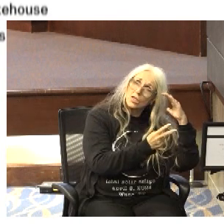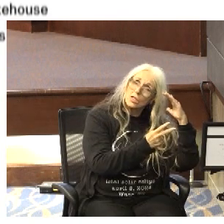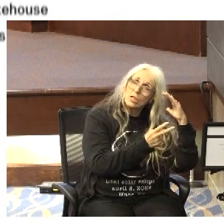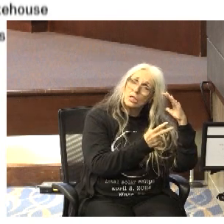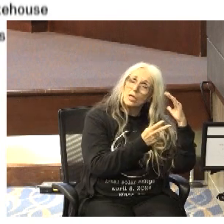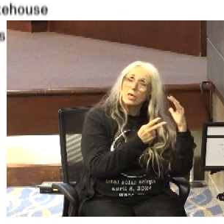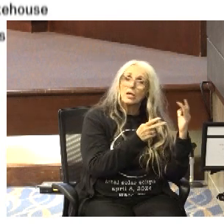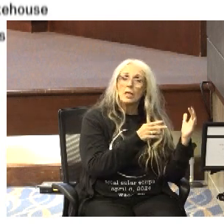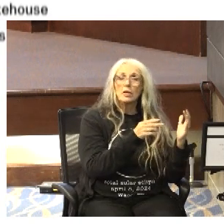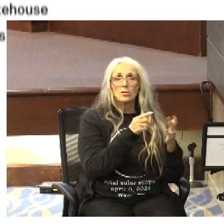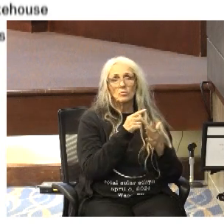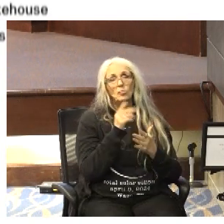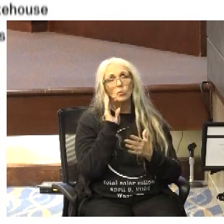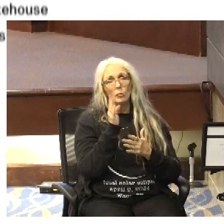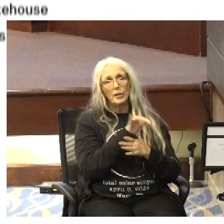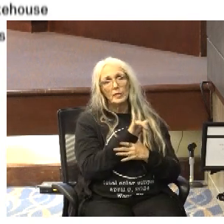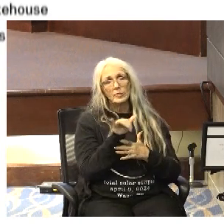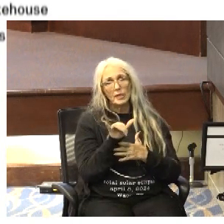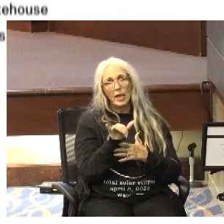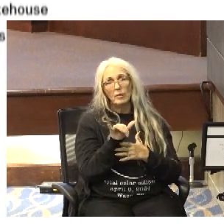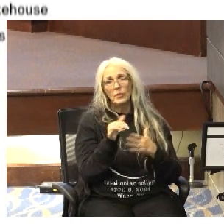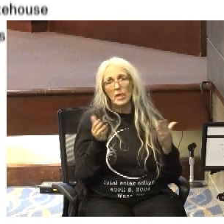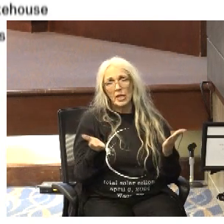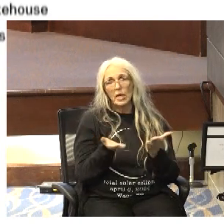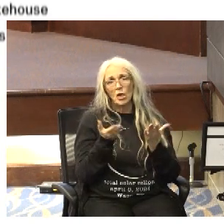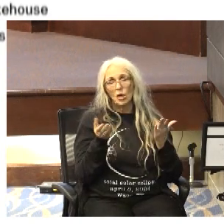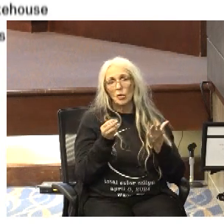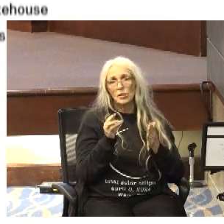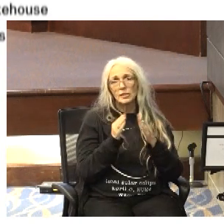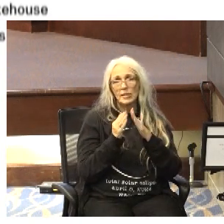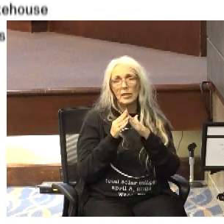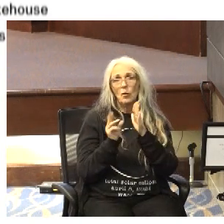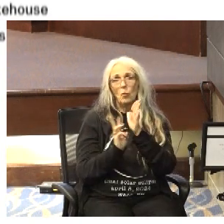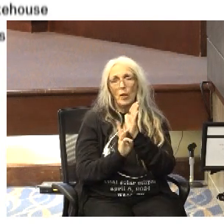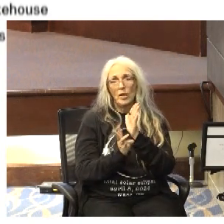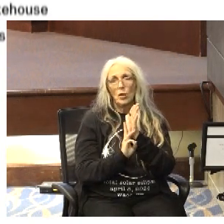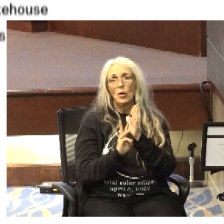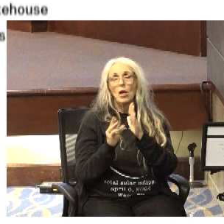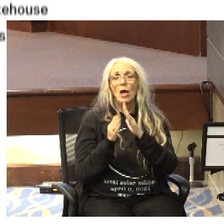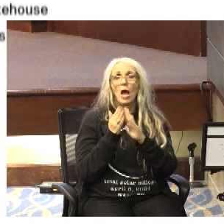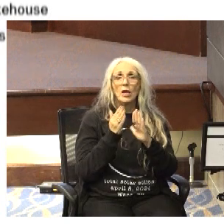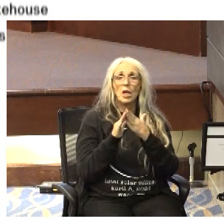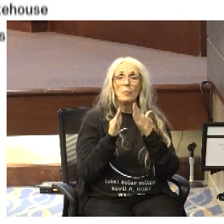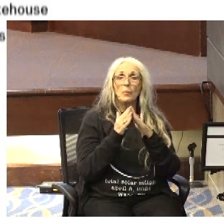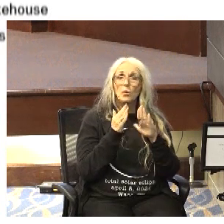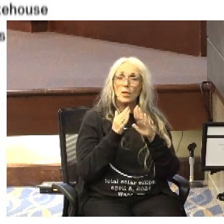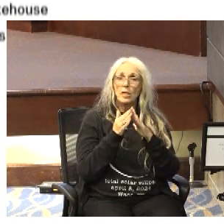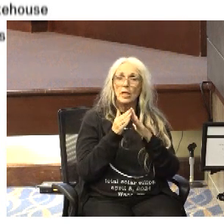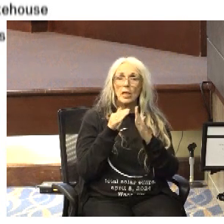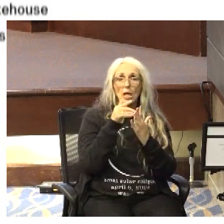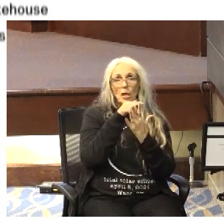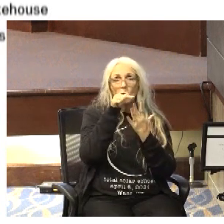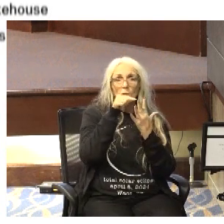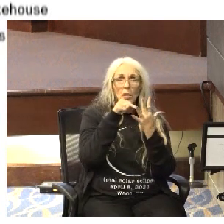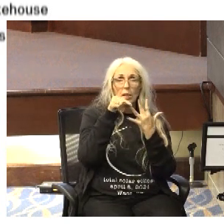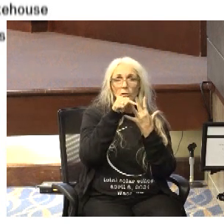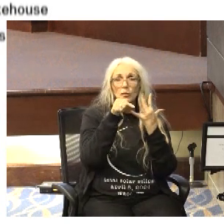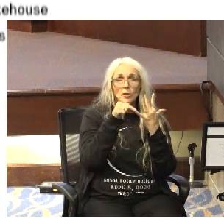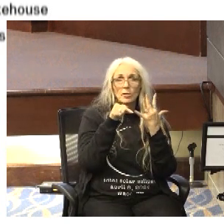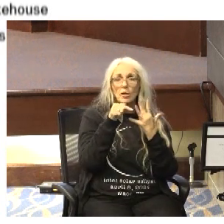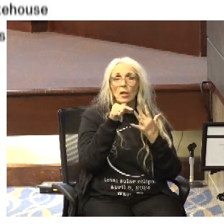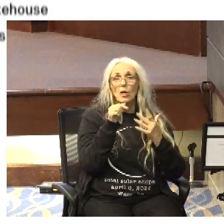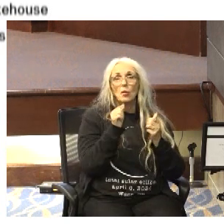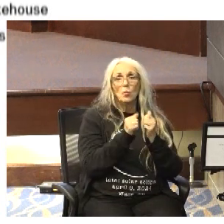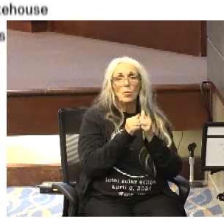be what Riverway will be to the city of Waco. It's gonna be a community intertwined with all the amazing attributes